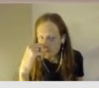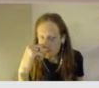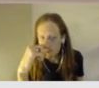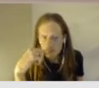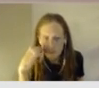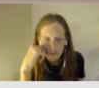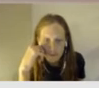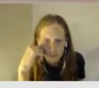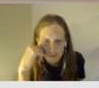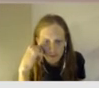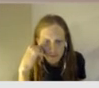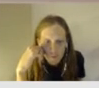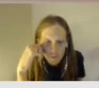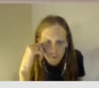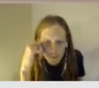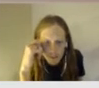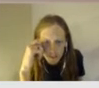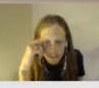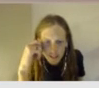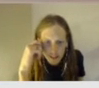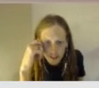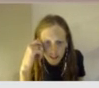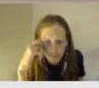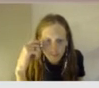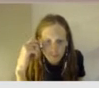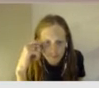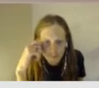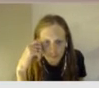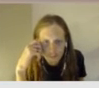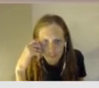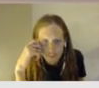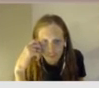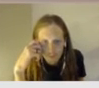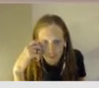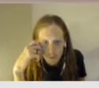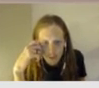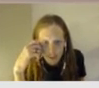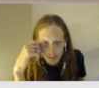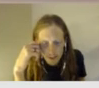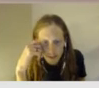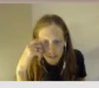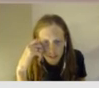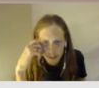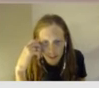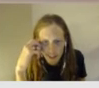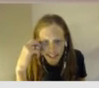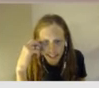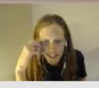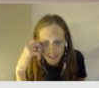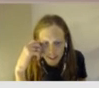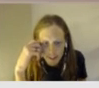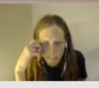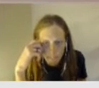in a way that I interact with people. I know there's street photographers who do it purely as observational, but, you know, that's not my